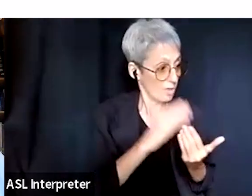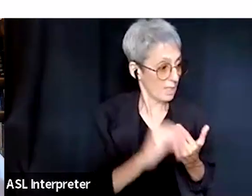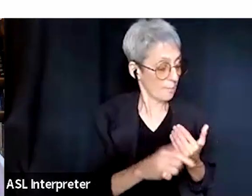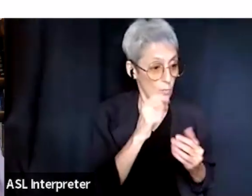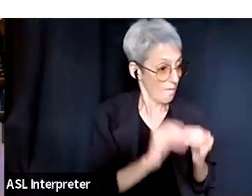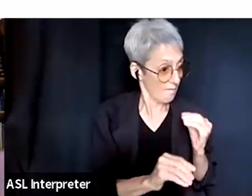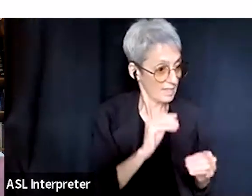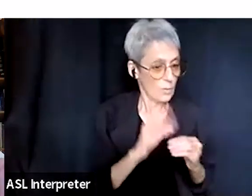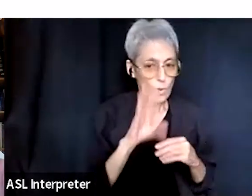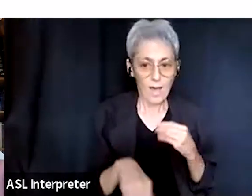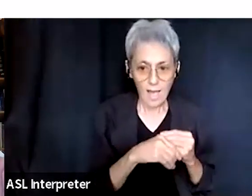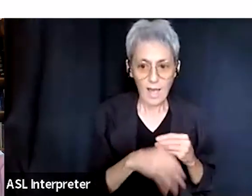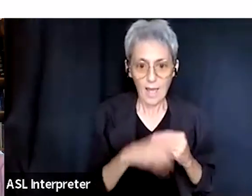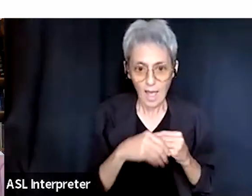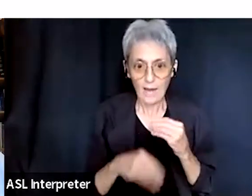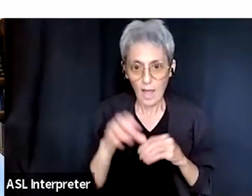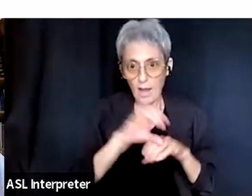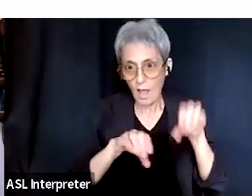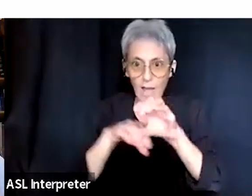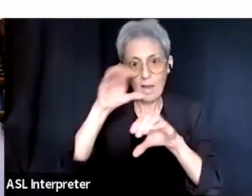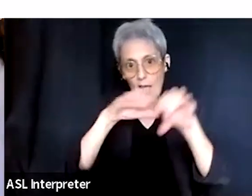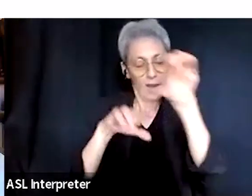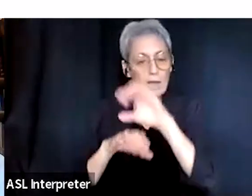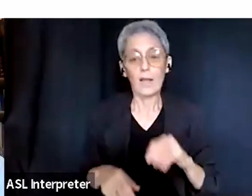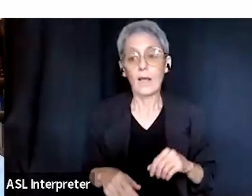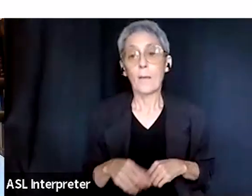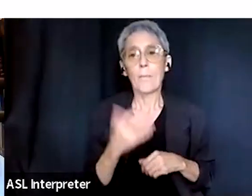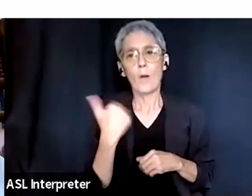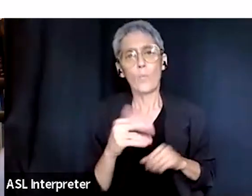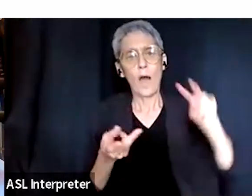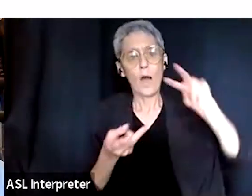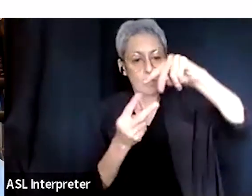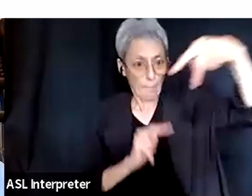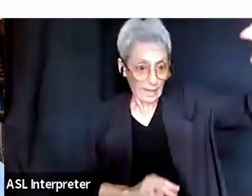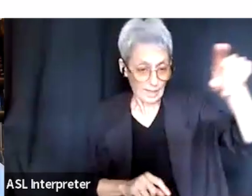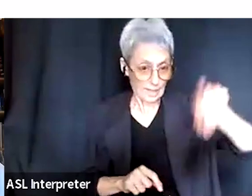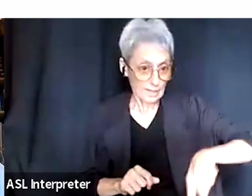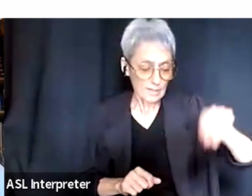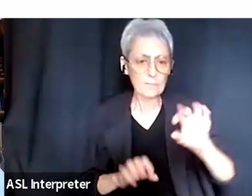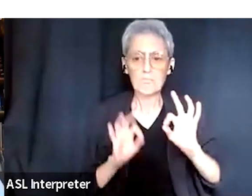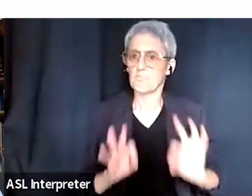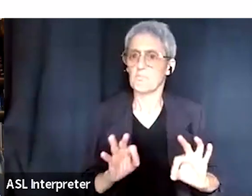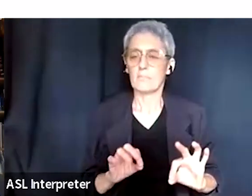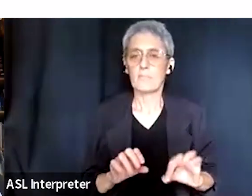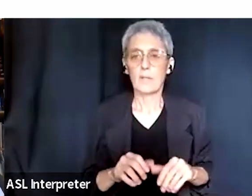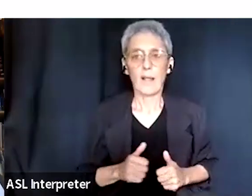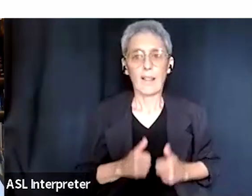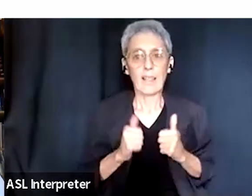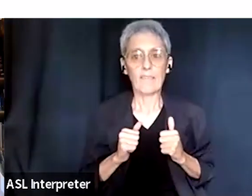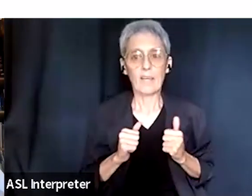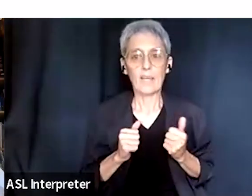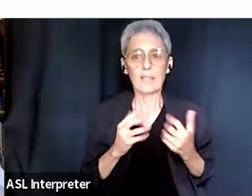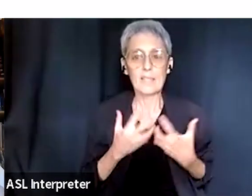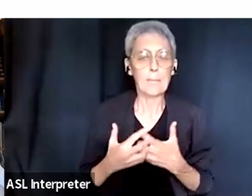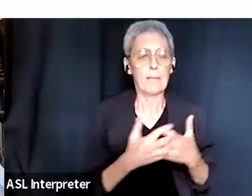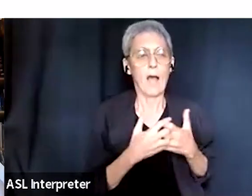on. What I love about the double helix is it shows the living symbiotic relationship between reading and writing in